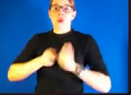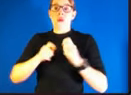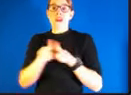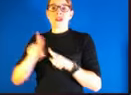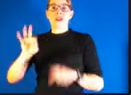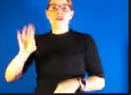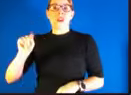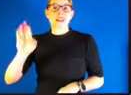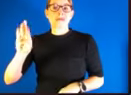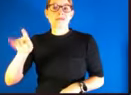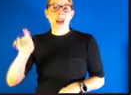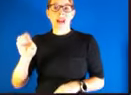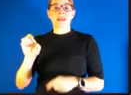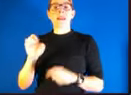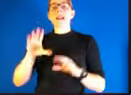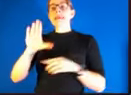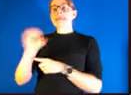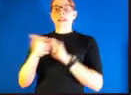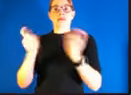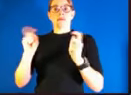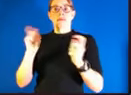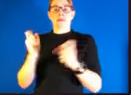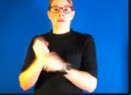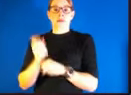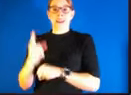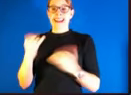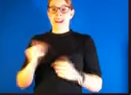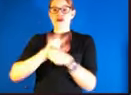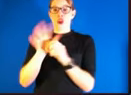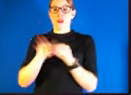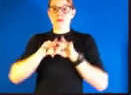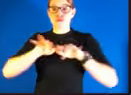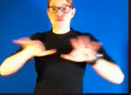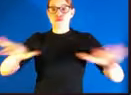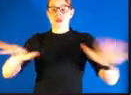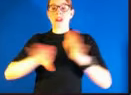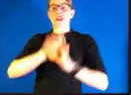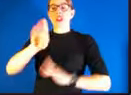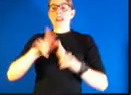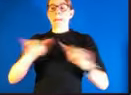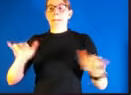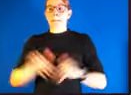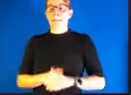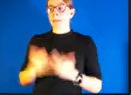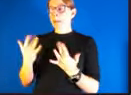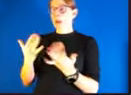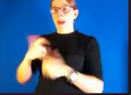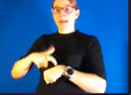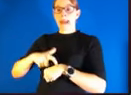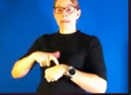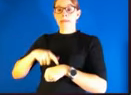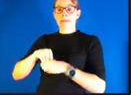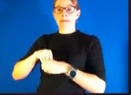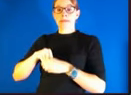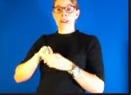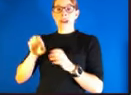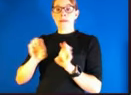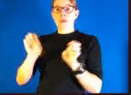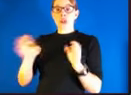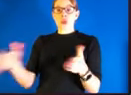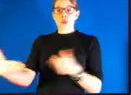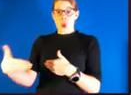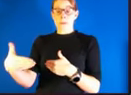vary from year to year, but now we are in a COVID surge, so you can only imagine. Wait times inside emergency rooms are at an all-time high, and today